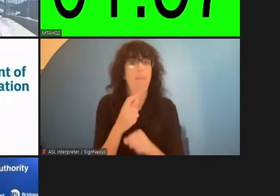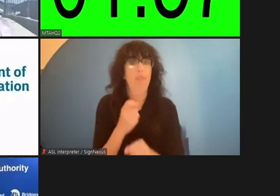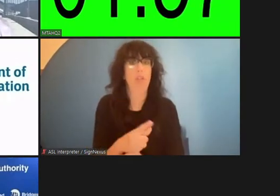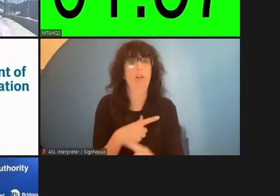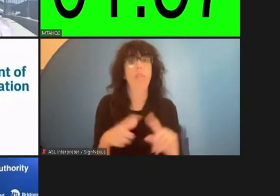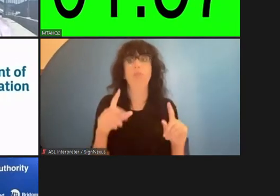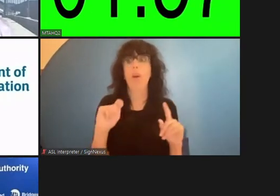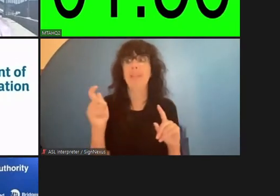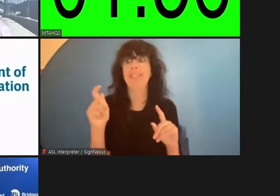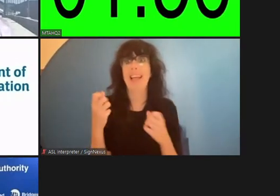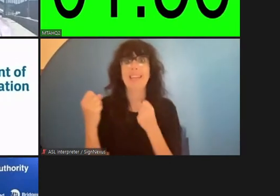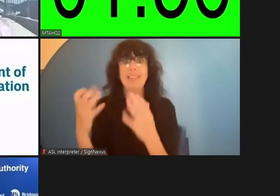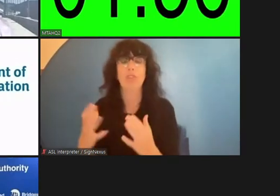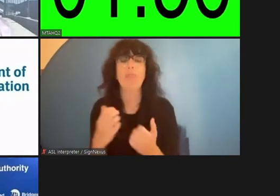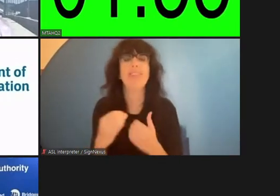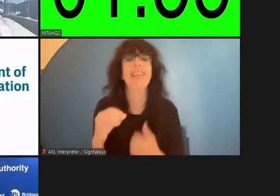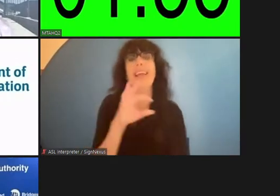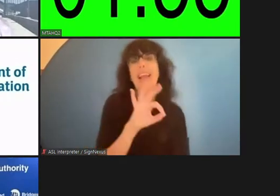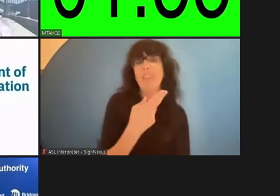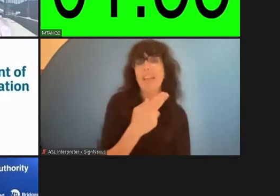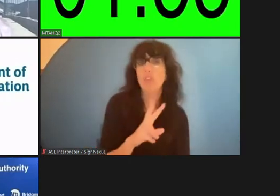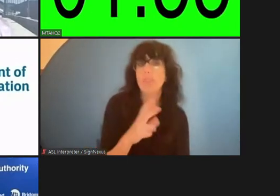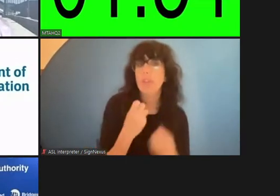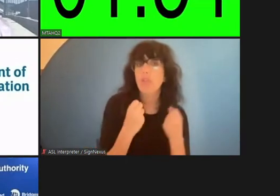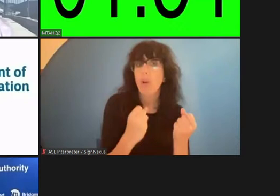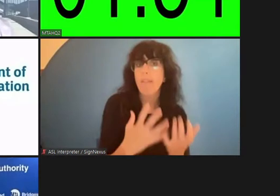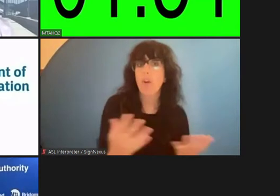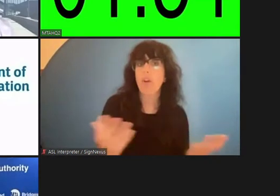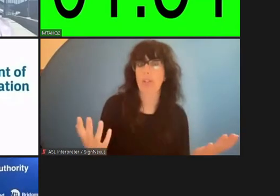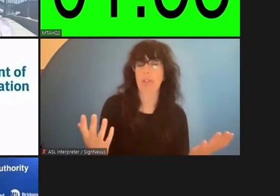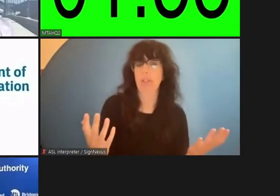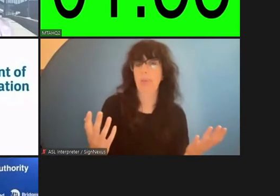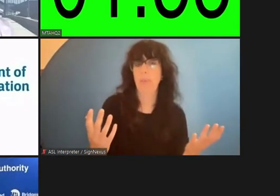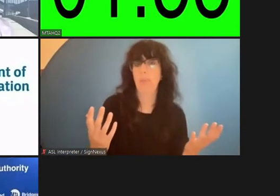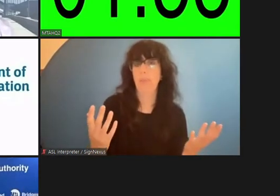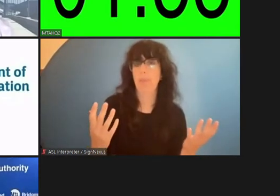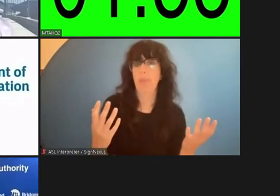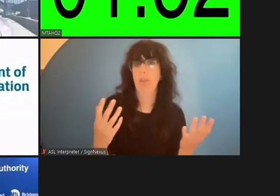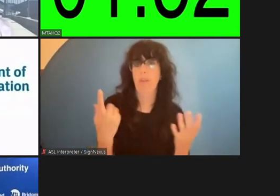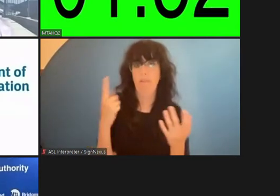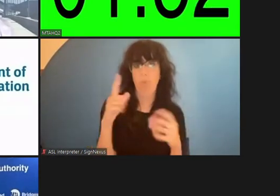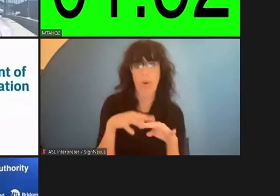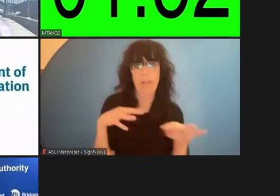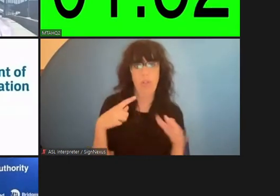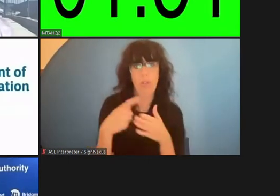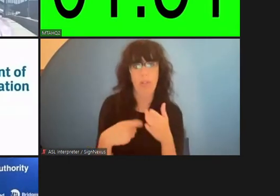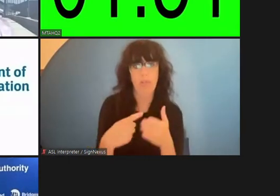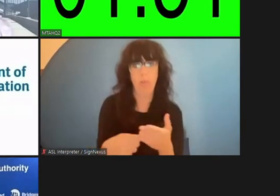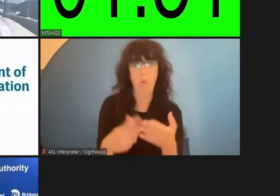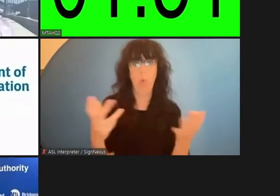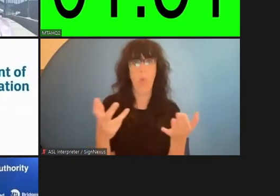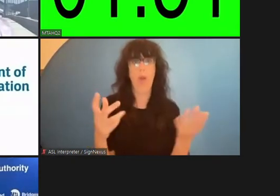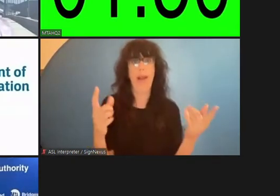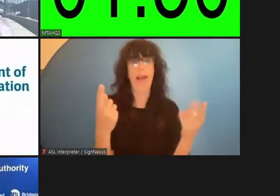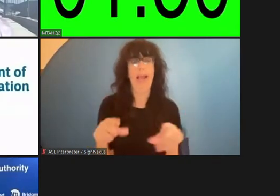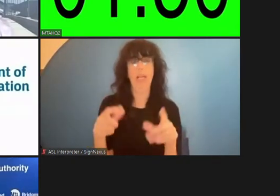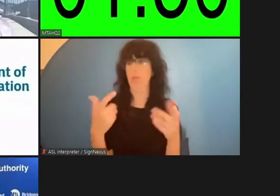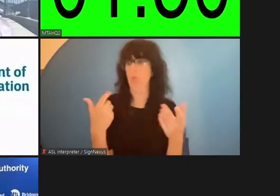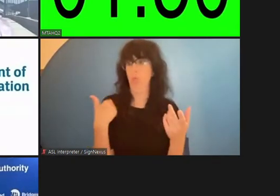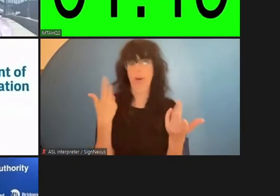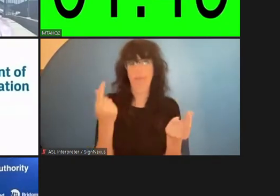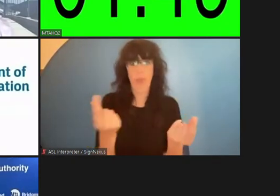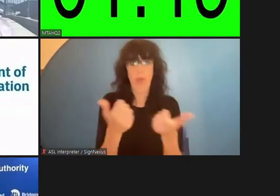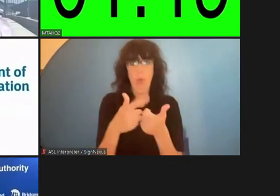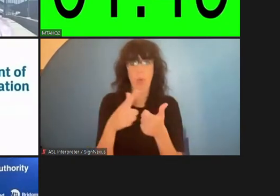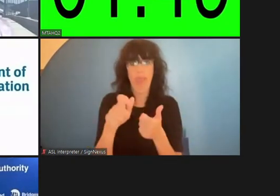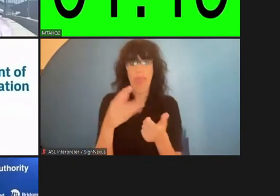drivers and fhv drivers of uh of of of this congestion price what has that 300 million per